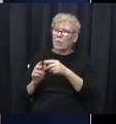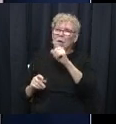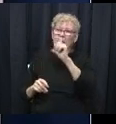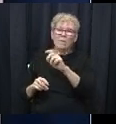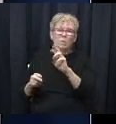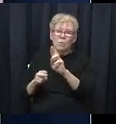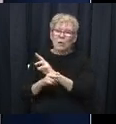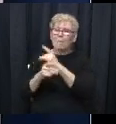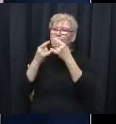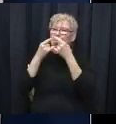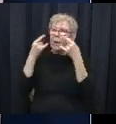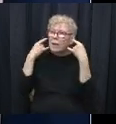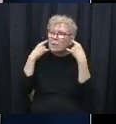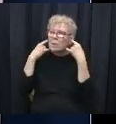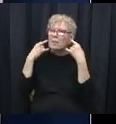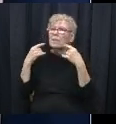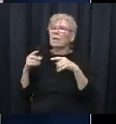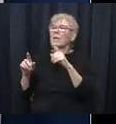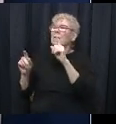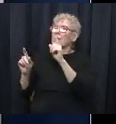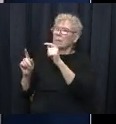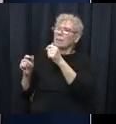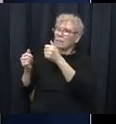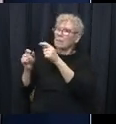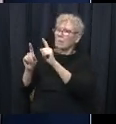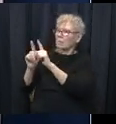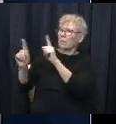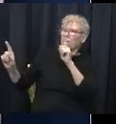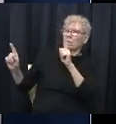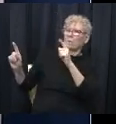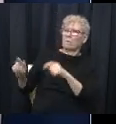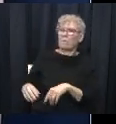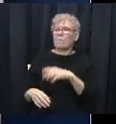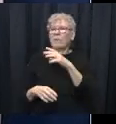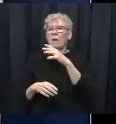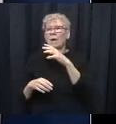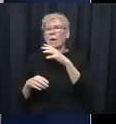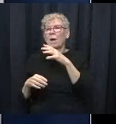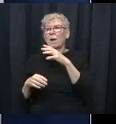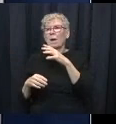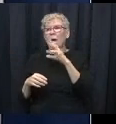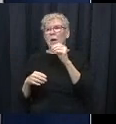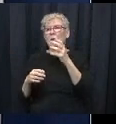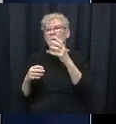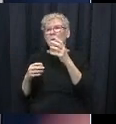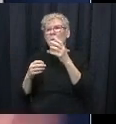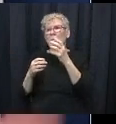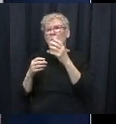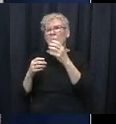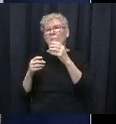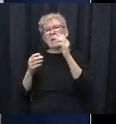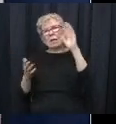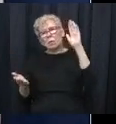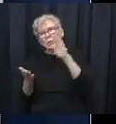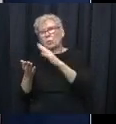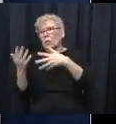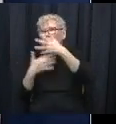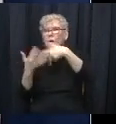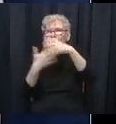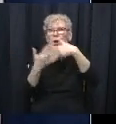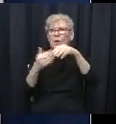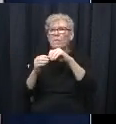where possible, avoiding socializing with people outside of your home, the numbers will keep moving the right way. I'll just give an example. You talked about kind of going out to a restaurant or